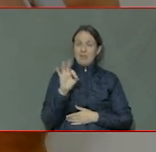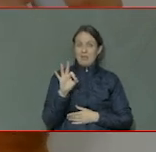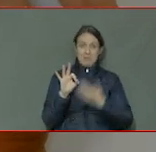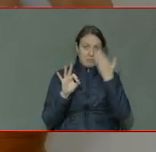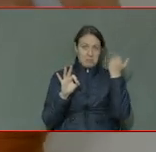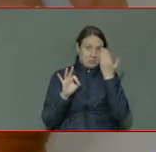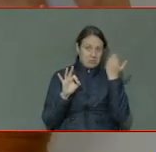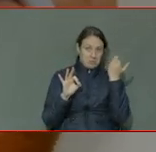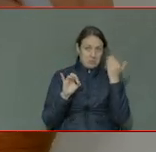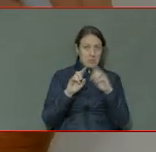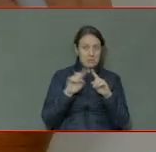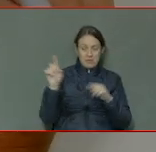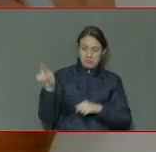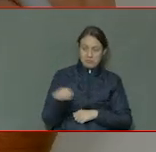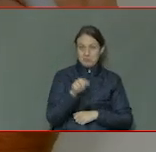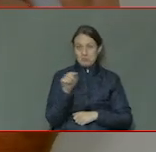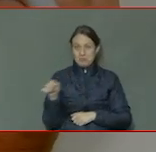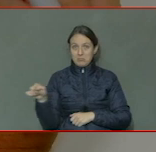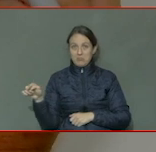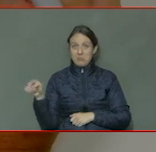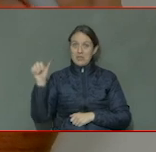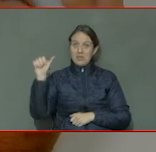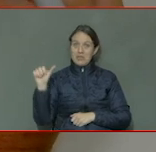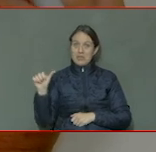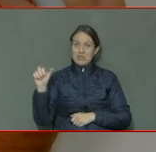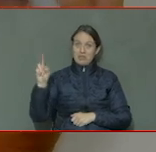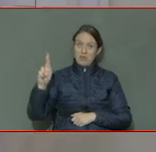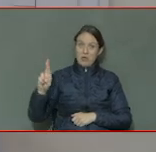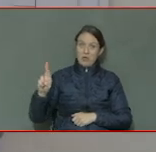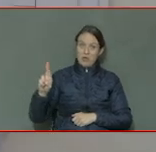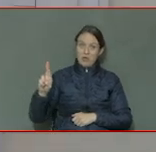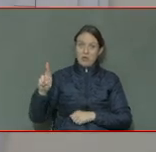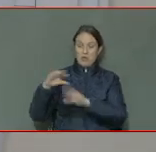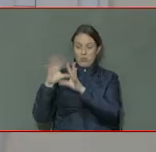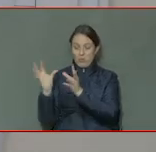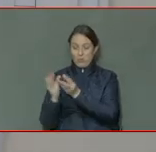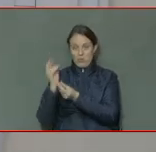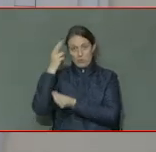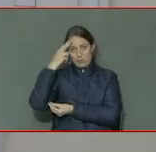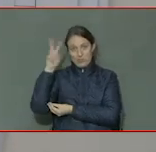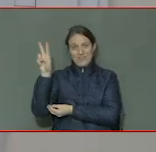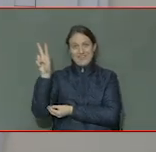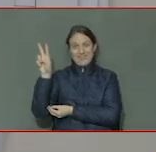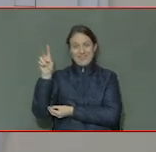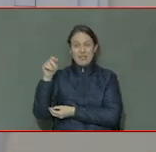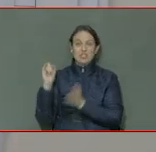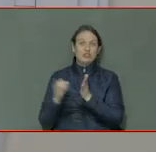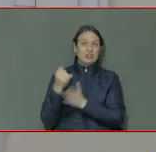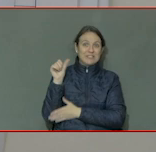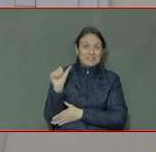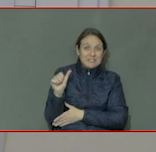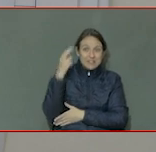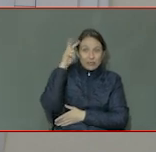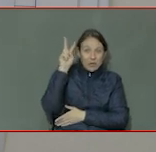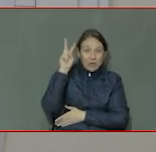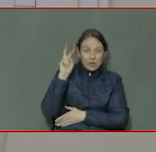it's directly proportional to 6R everything squared. You mustn't just square the 6